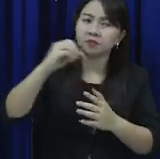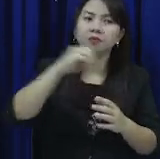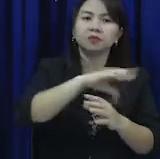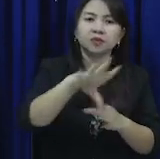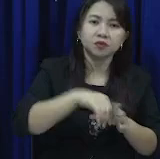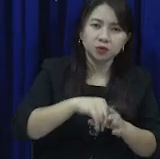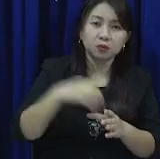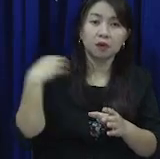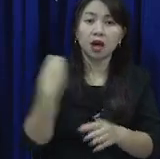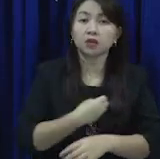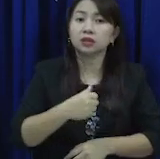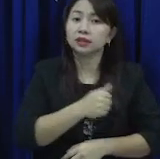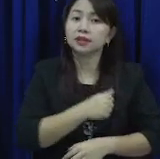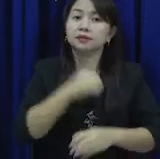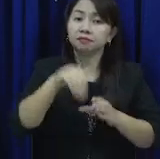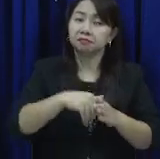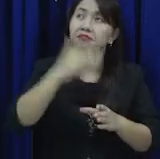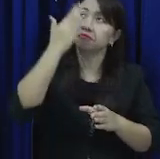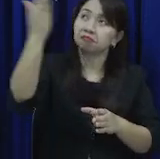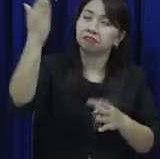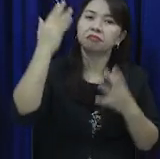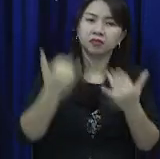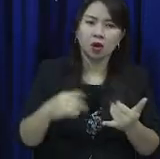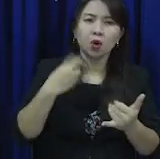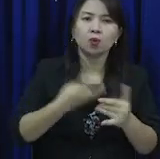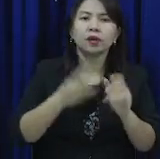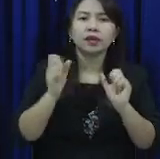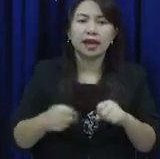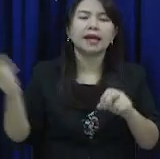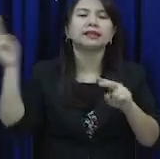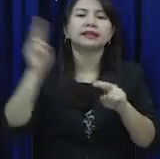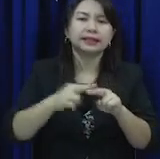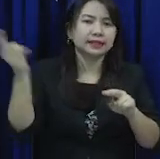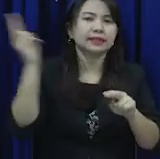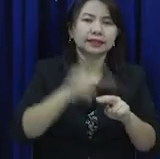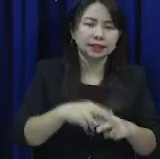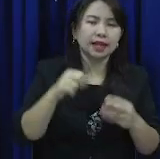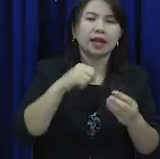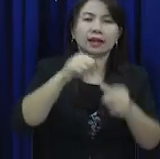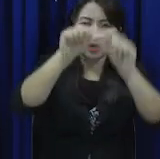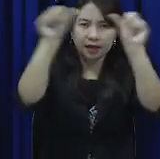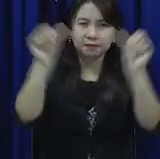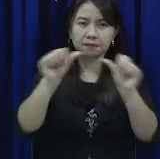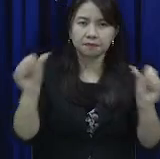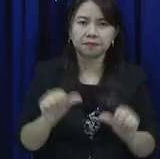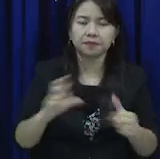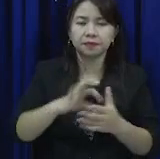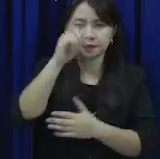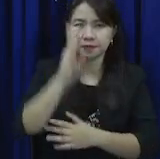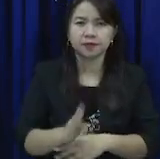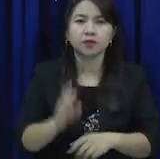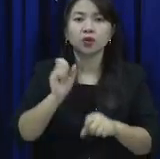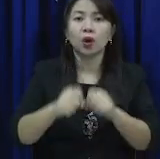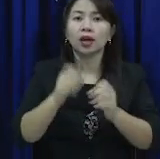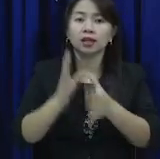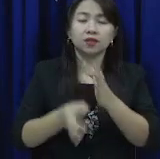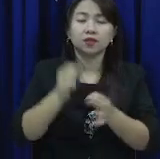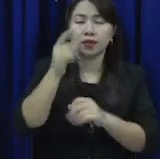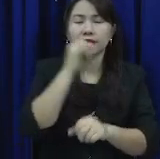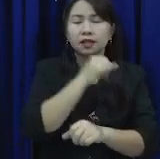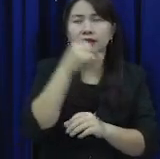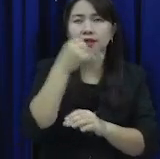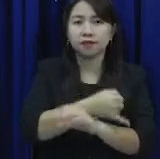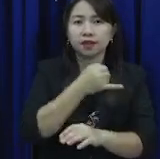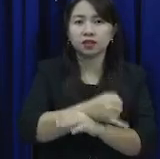him We will be able to reproduce him you see Kaya nga if going to invest yourself to